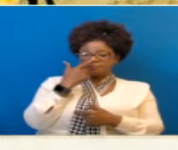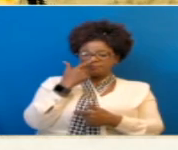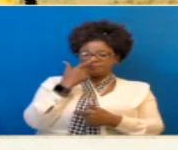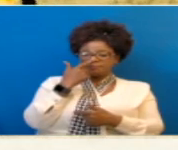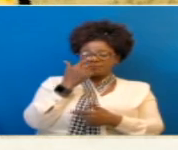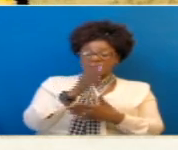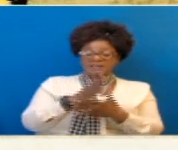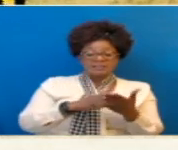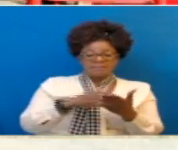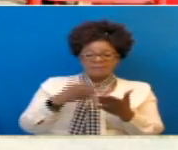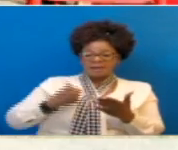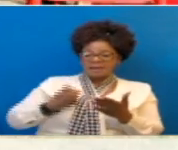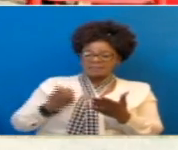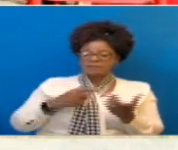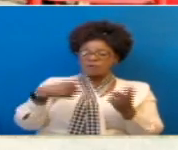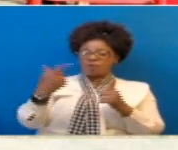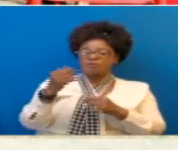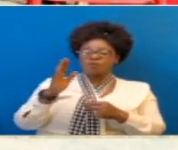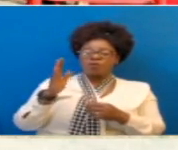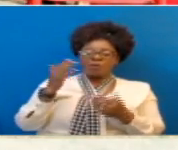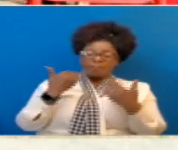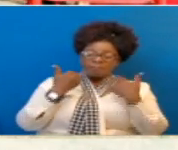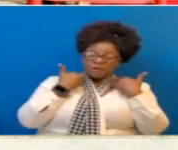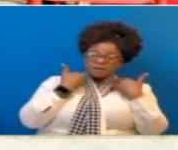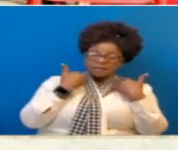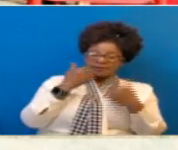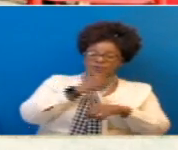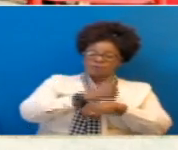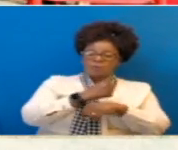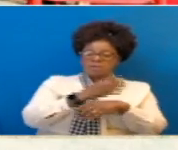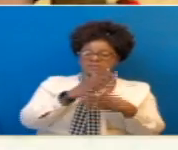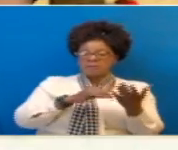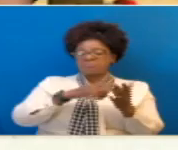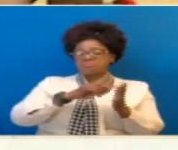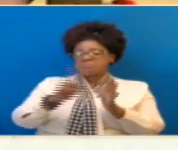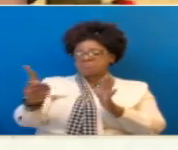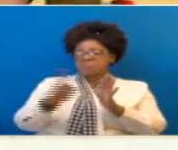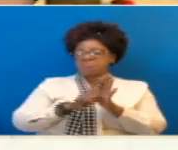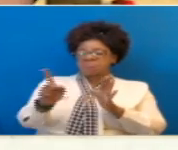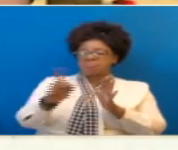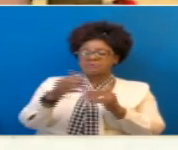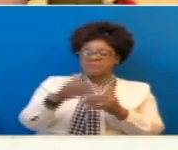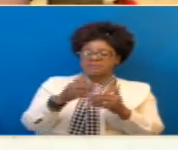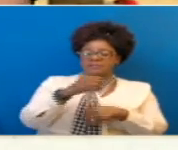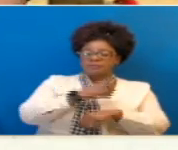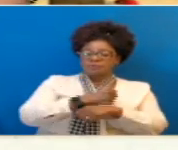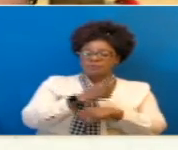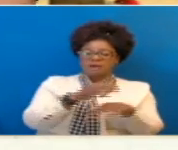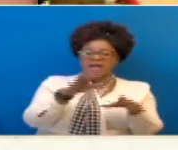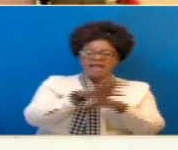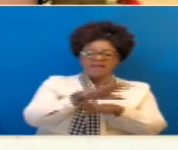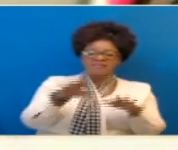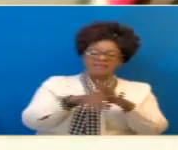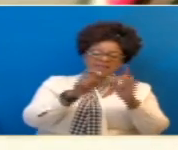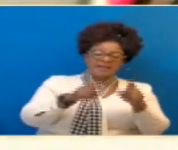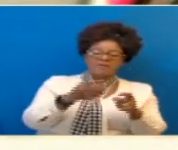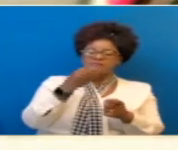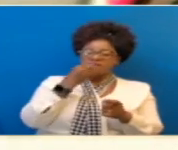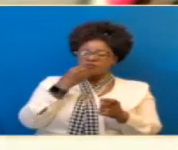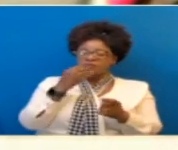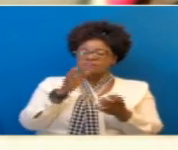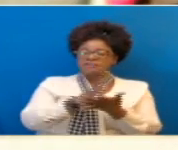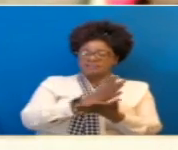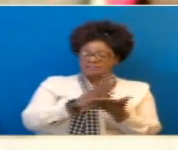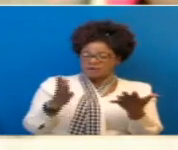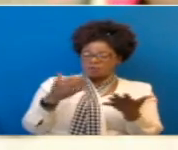Some girls go to boarding school while others attend nearby schools. The foundation provides everything they need, from food, shelter, to clothes. We've